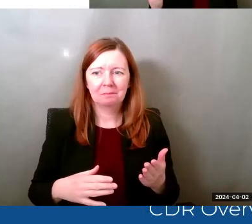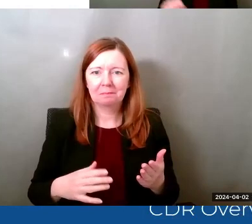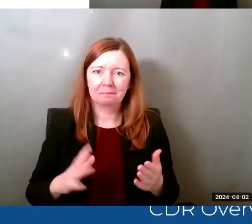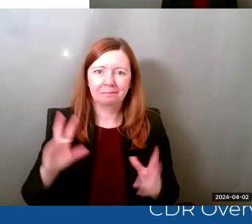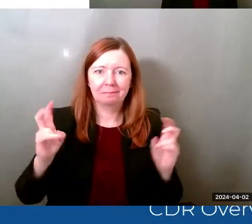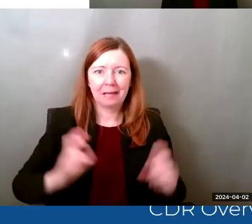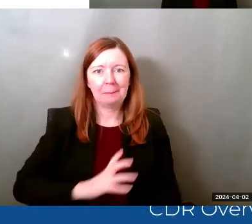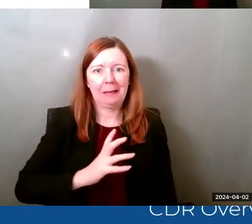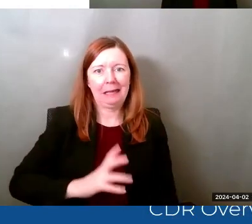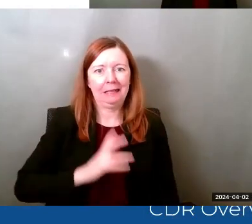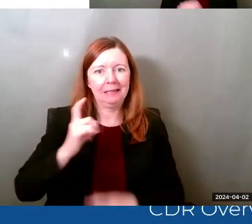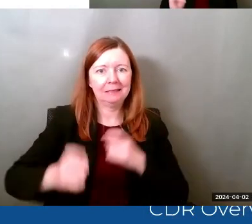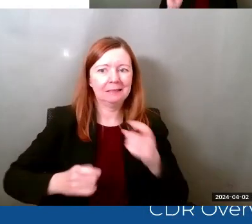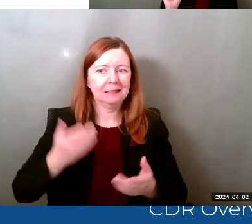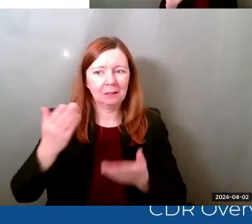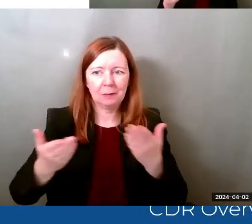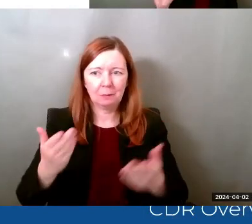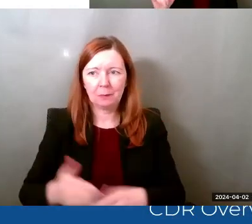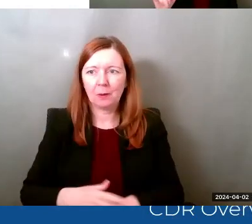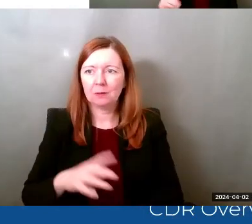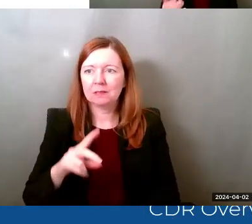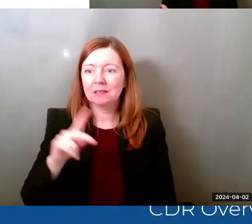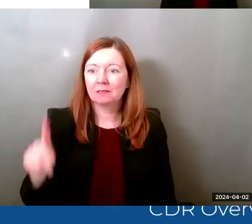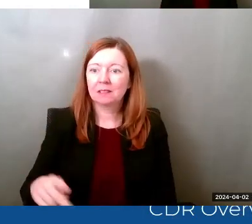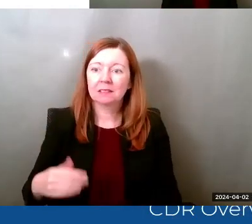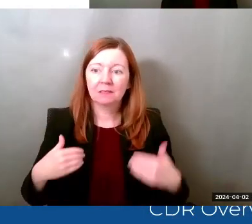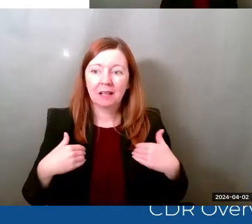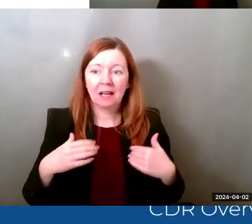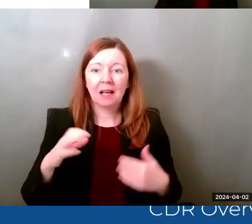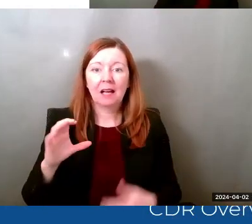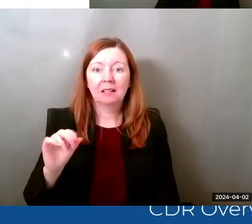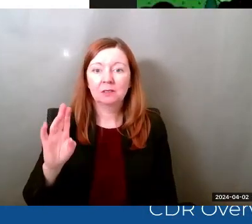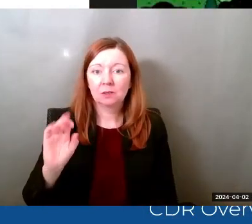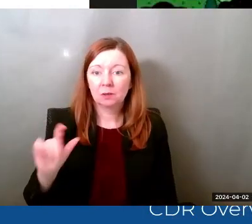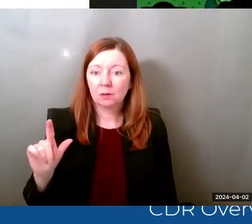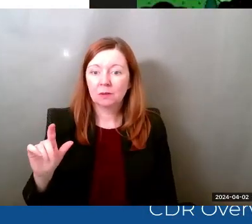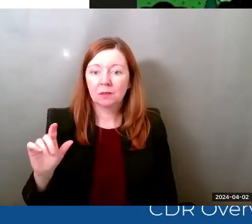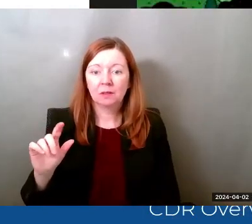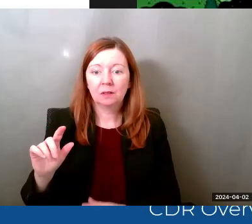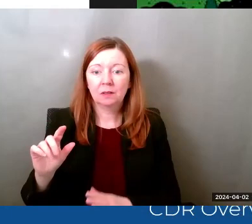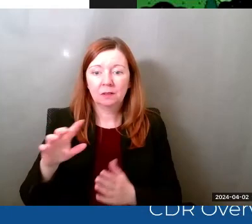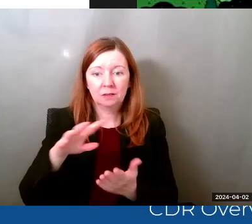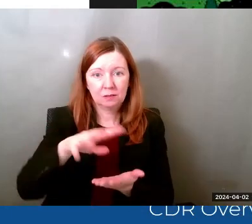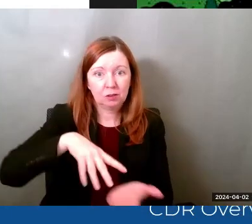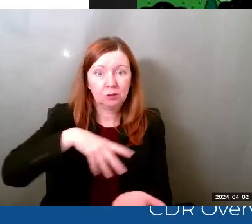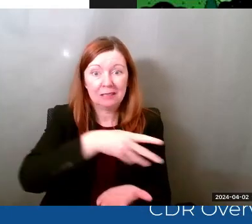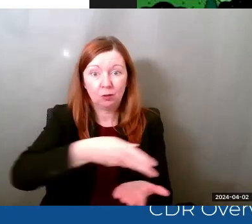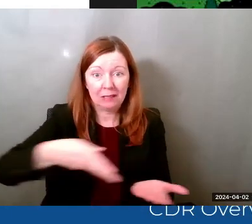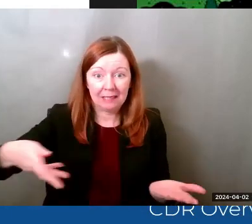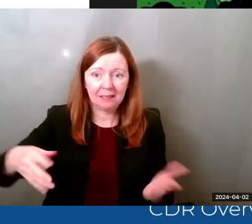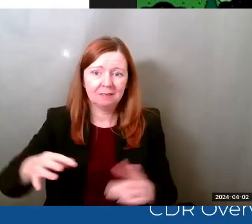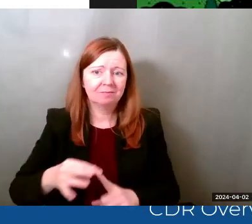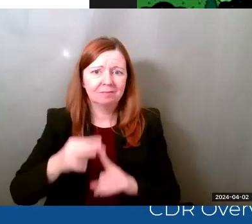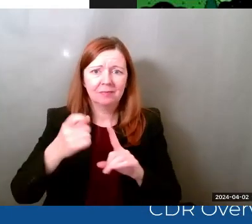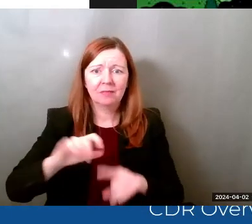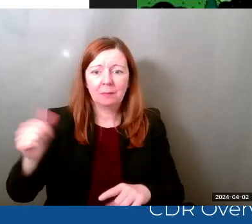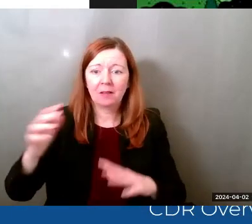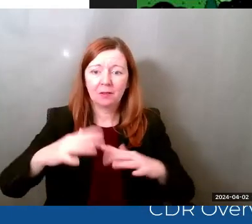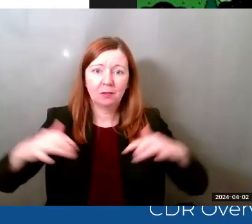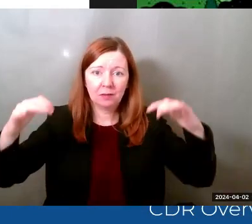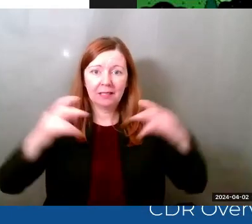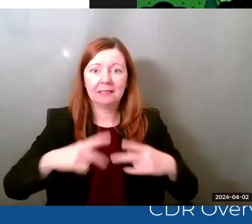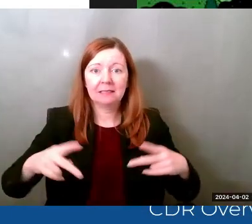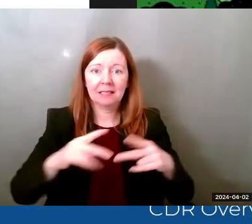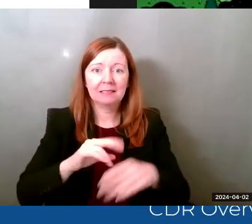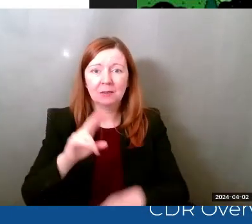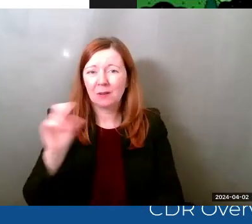being proposed. Philadelphia has a colonial era street grid that is quite unique from other arena sites in the US. So